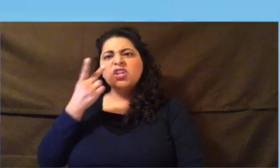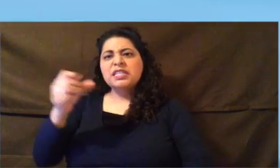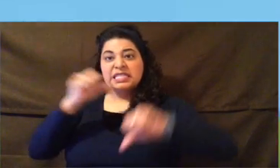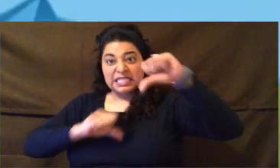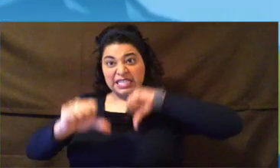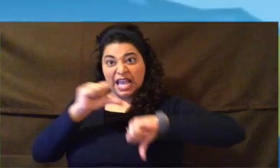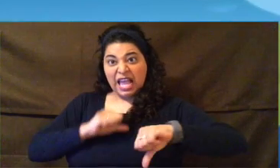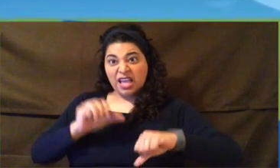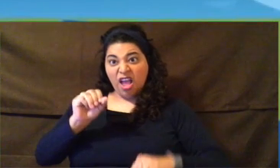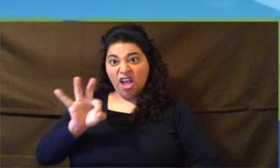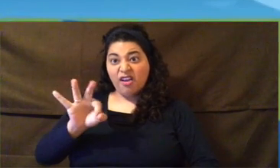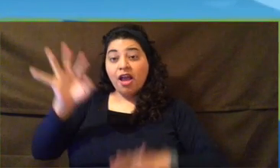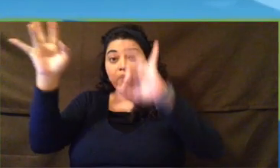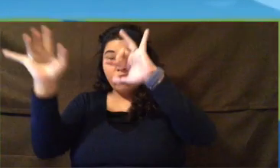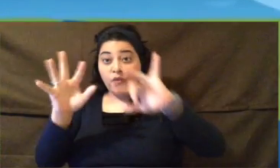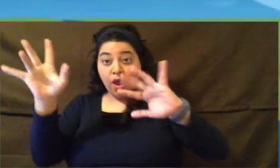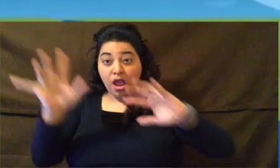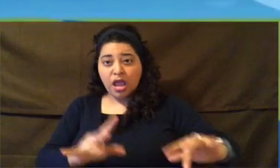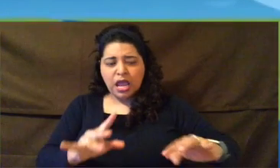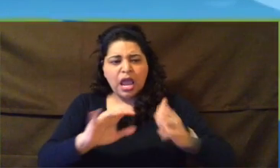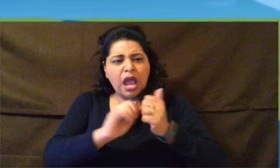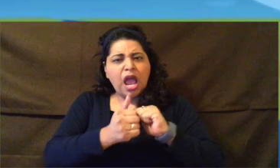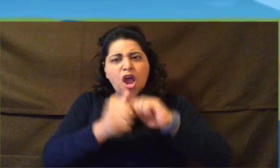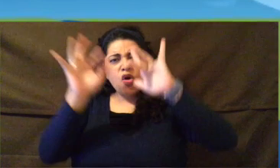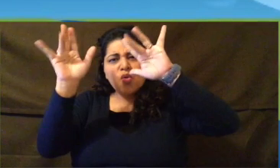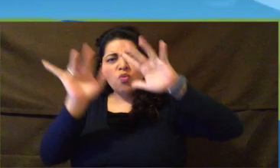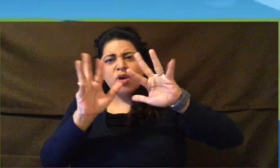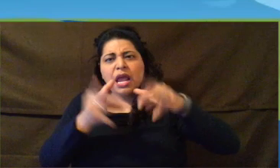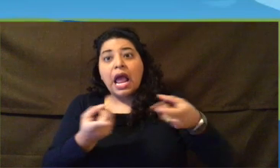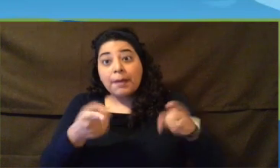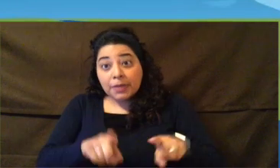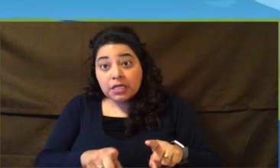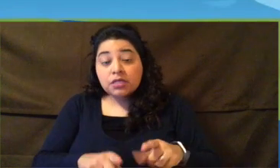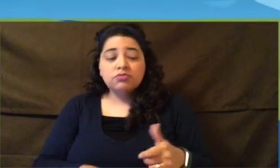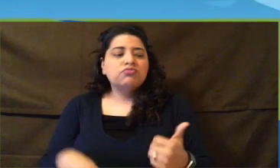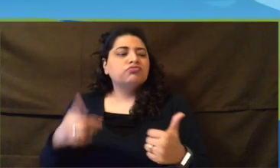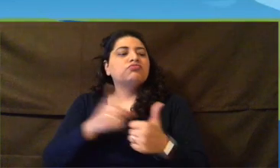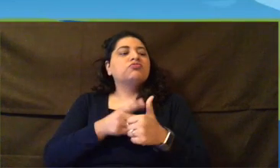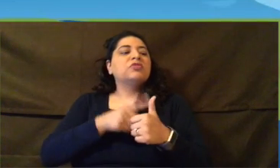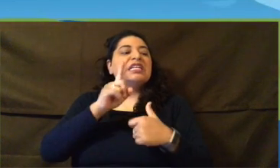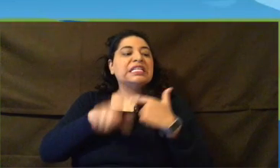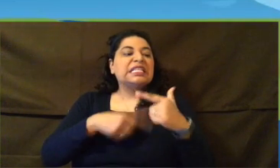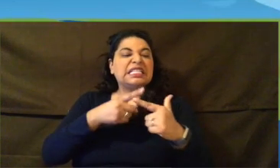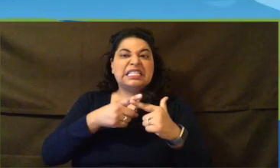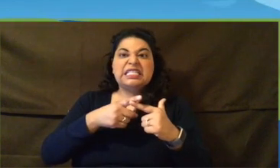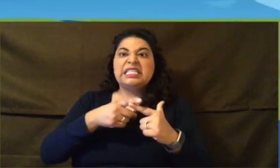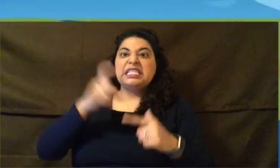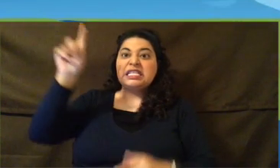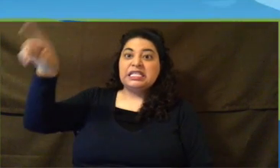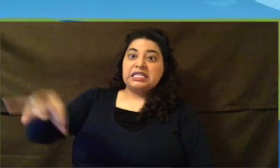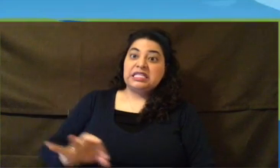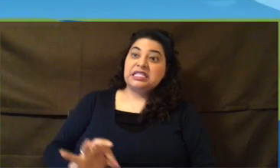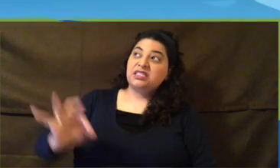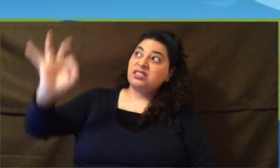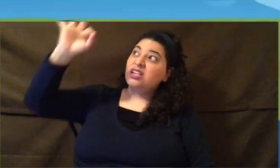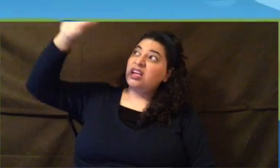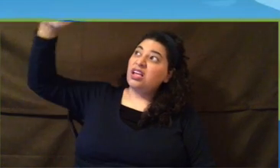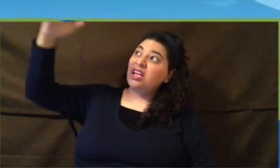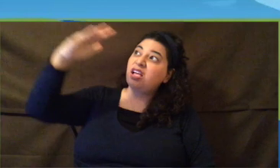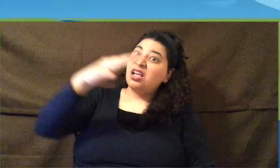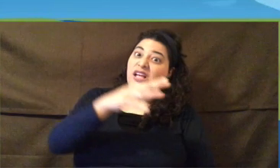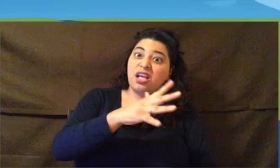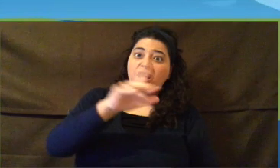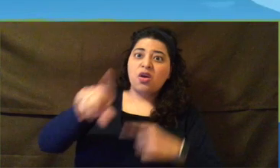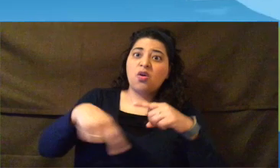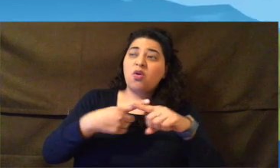Let's look at the science of rain and how raindrops fall. First, we'll need the sun. When the sun shines on